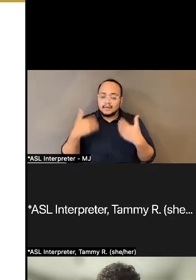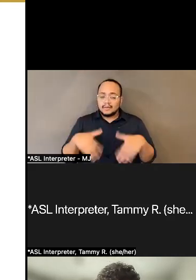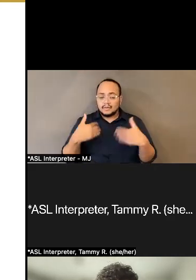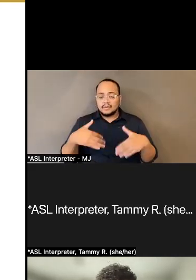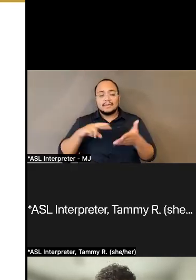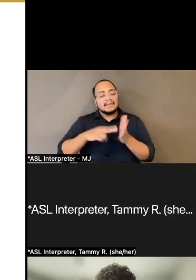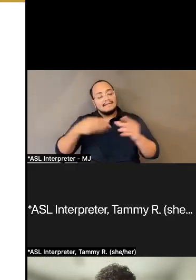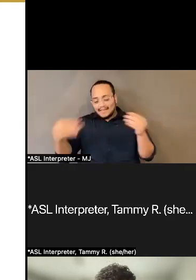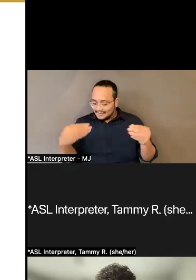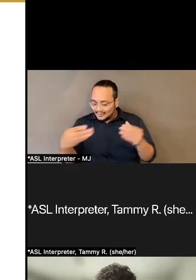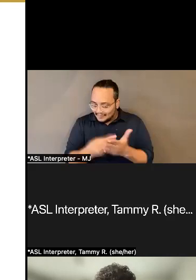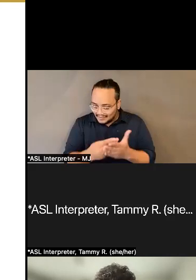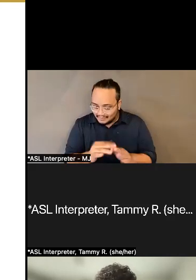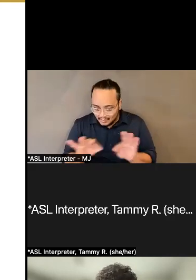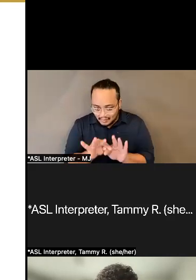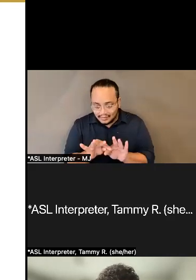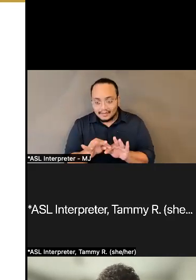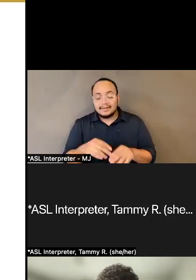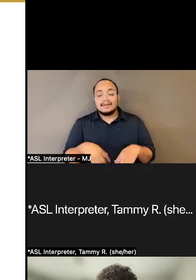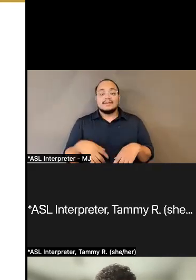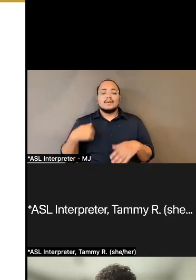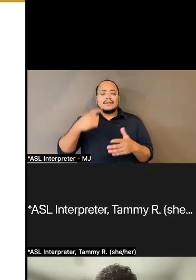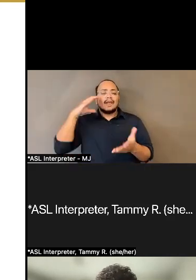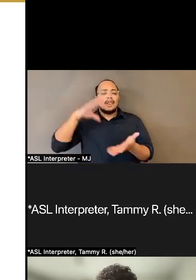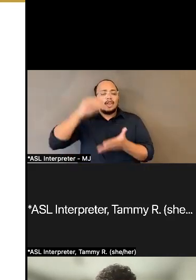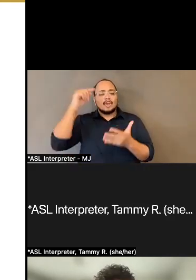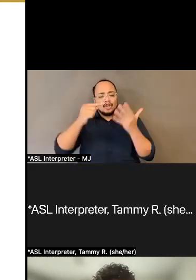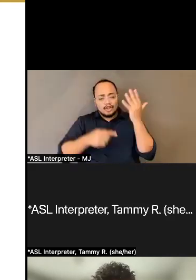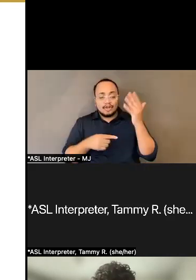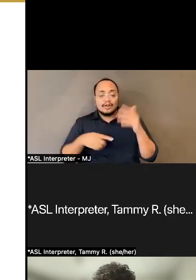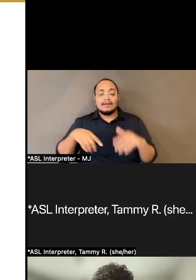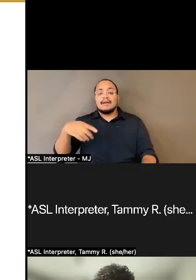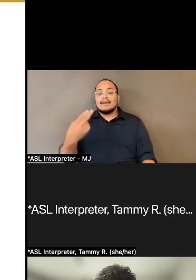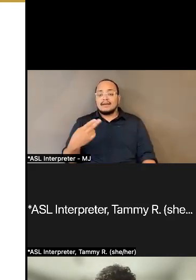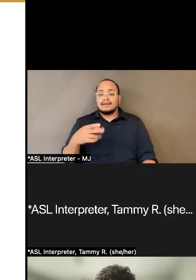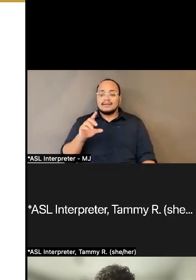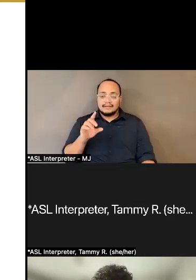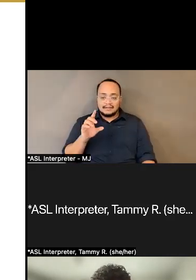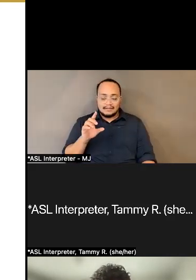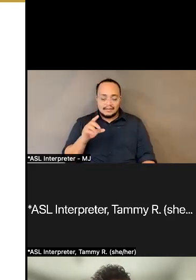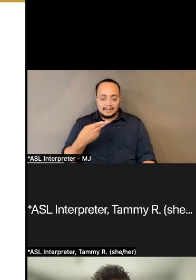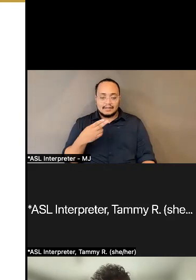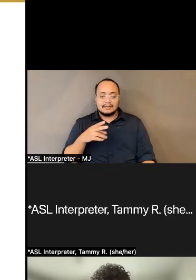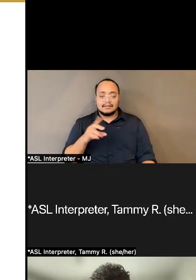once again, we saw that this strategy contributed to increase in housing